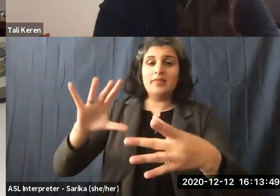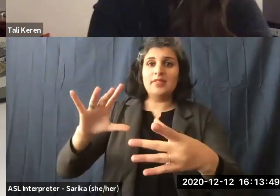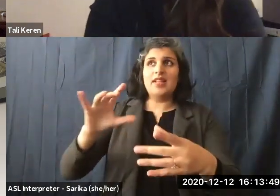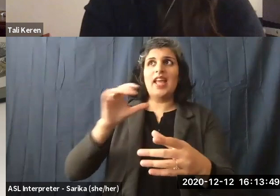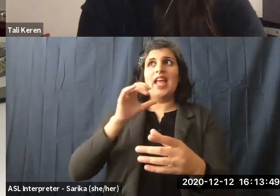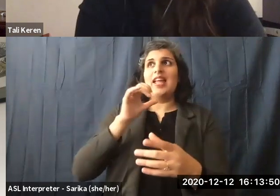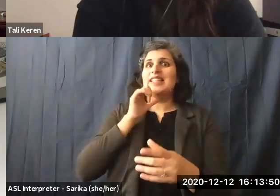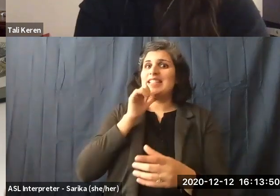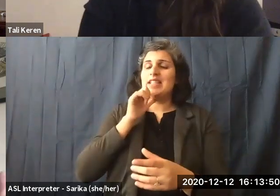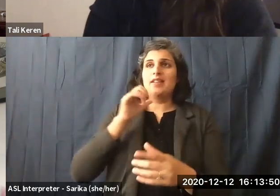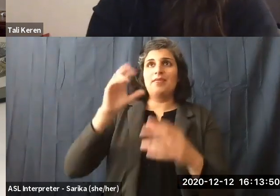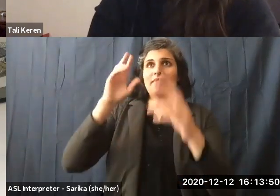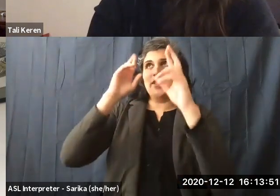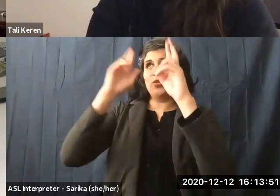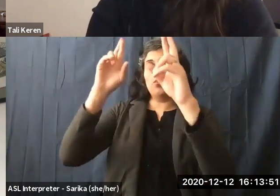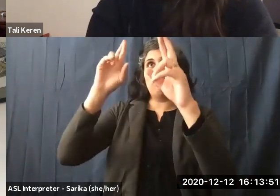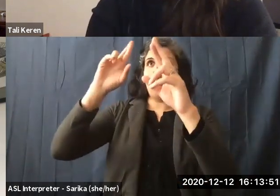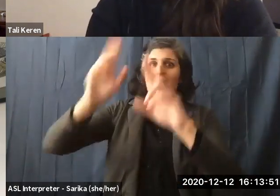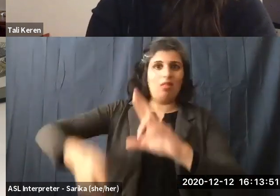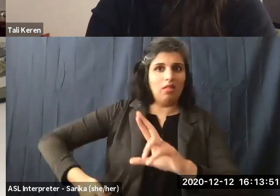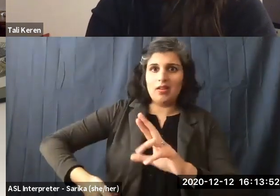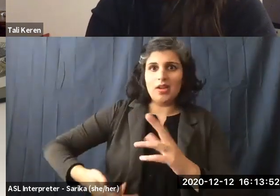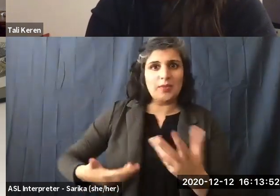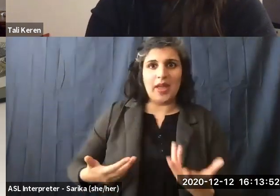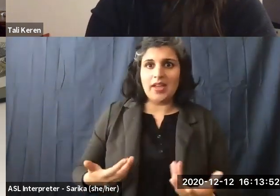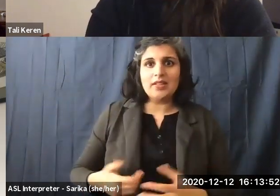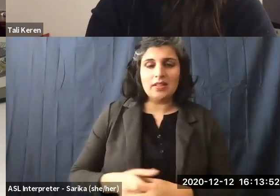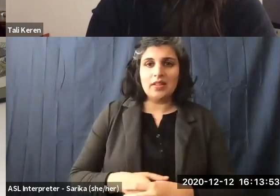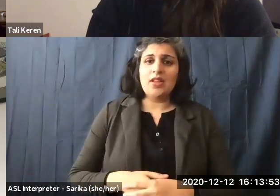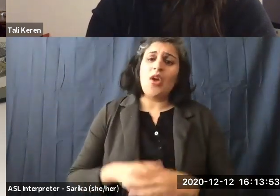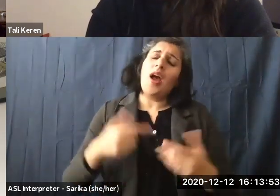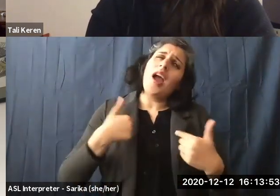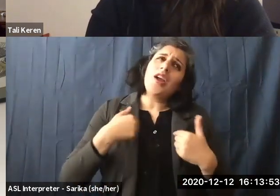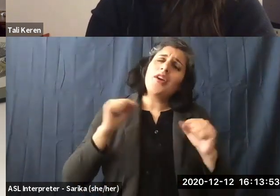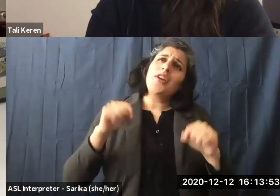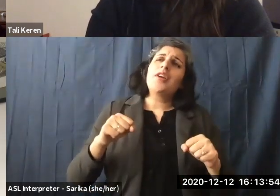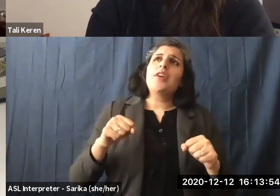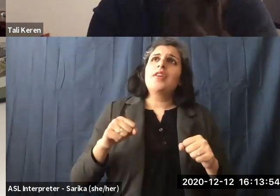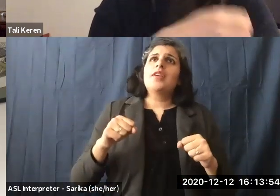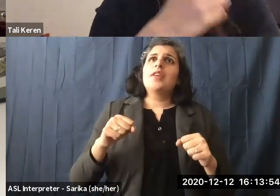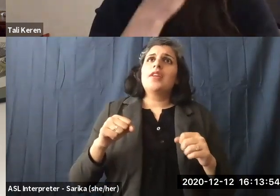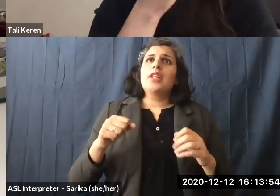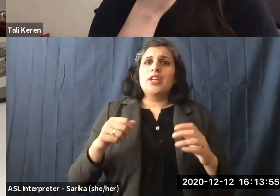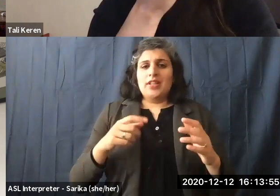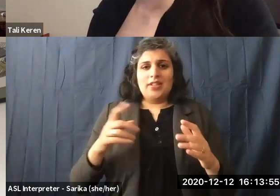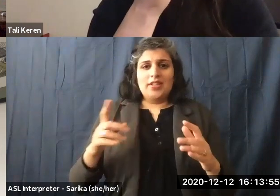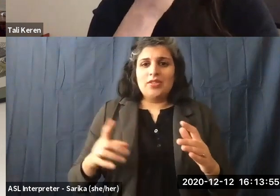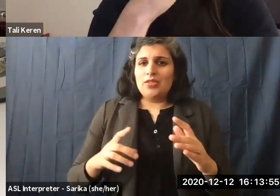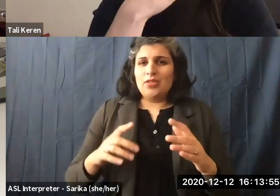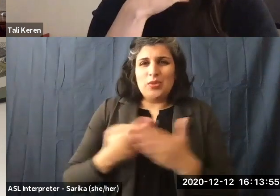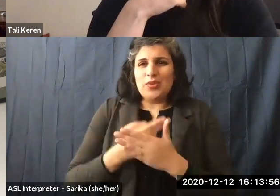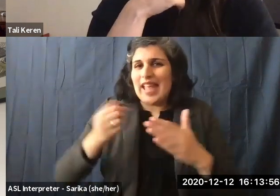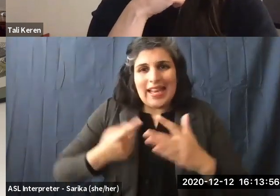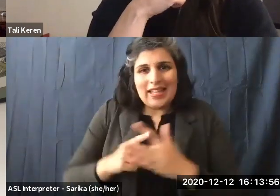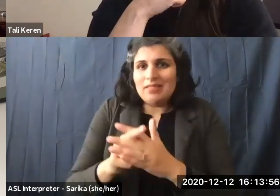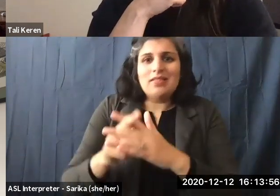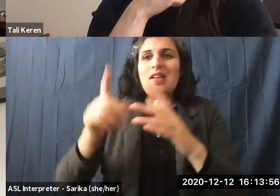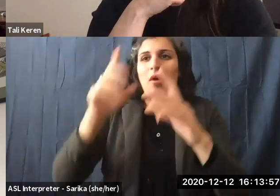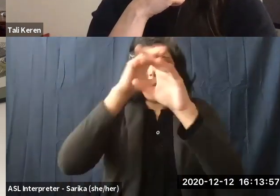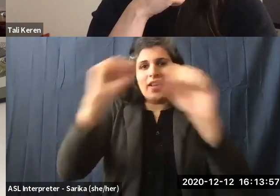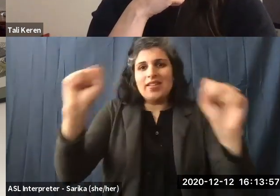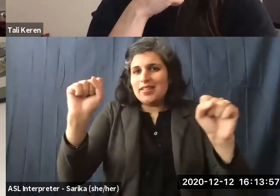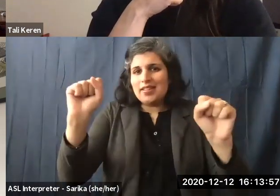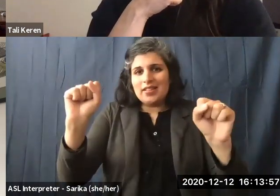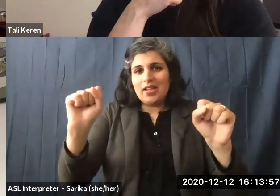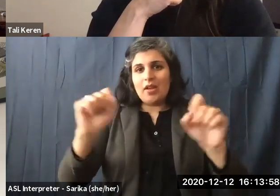made the case for any forms, you know, of any manifestations of figures of the president, presidents, but the fact